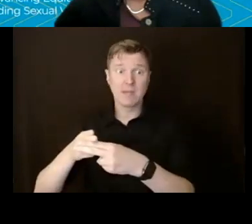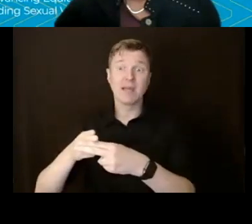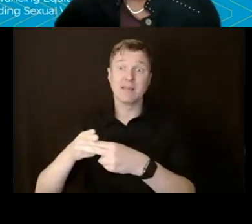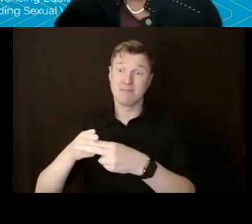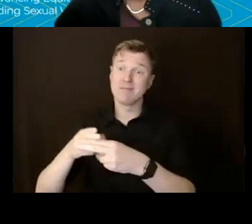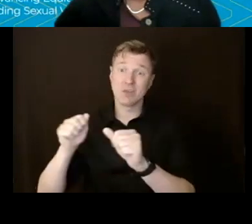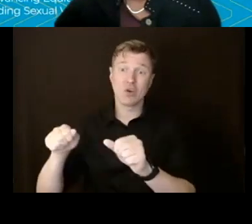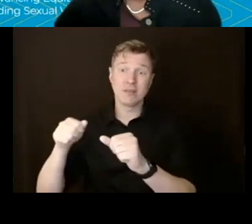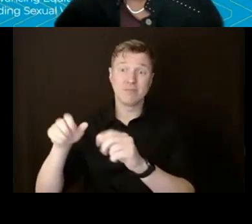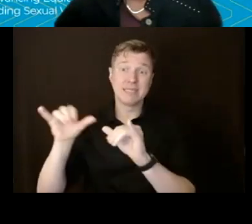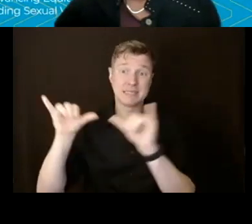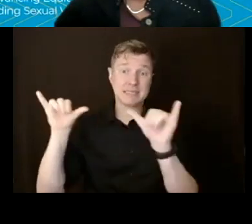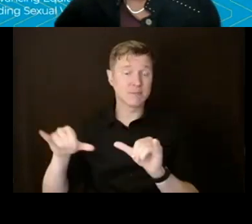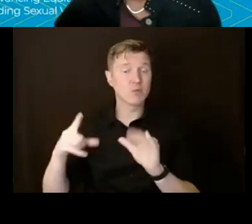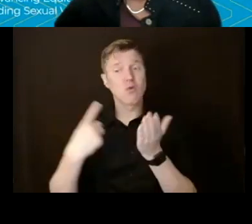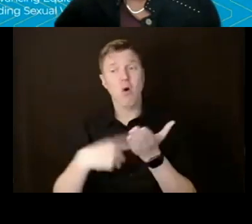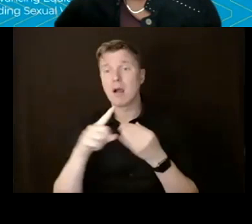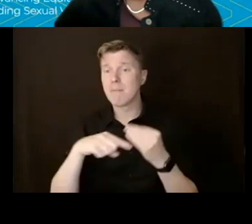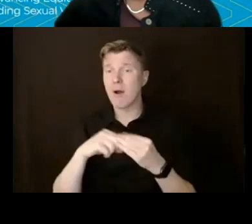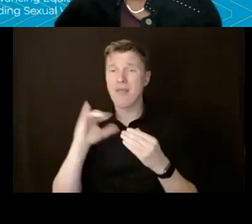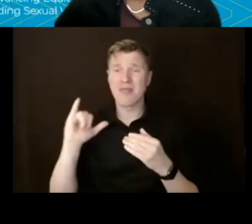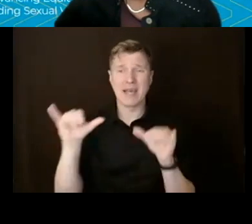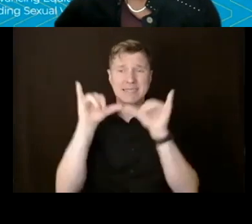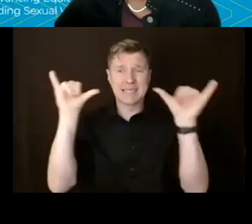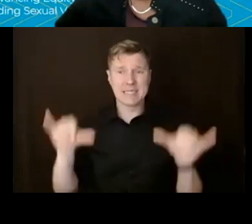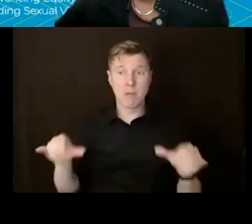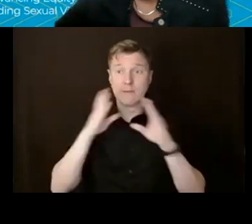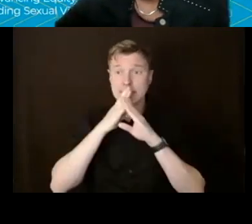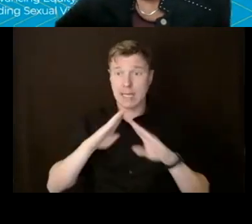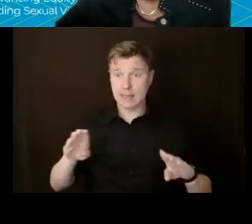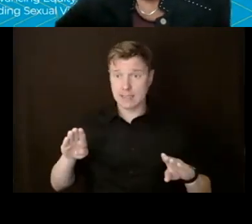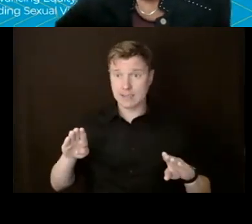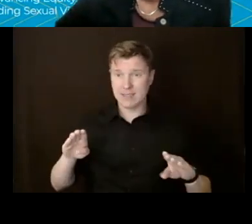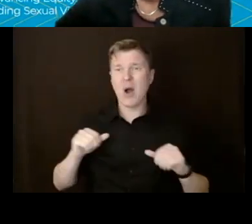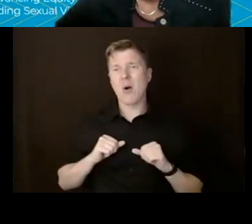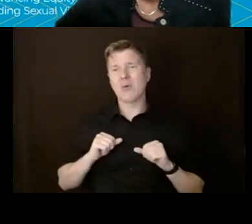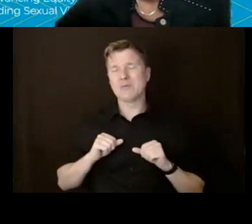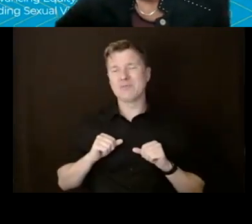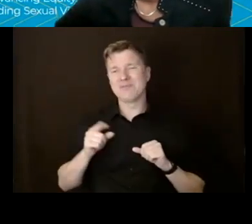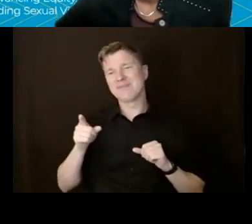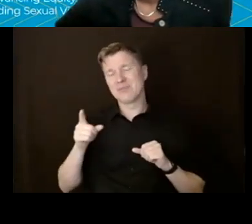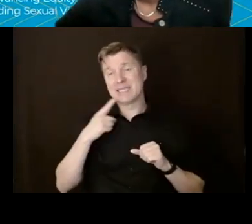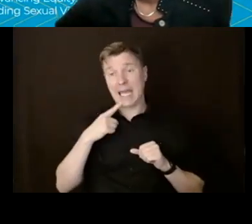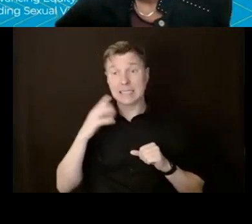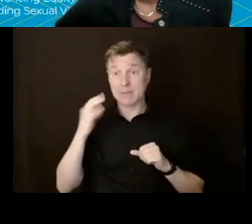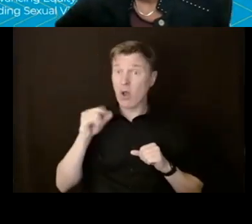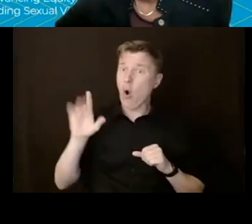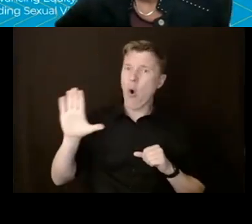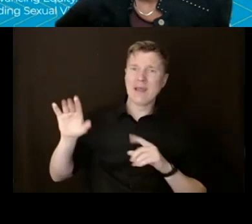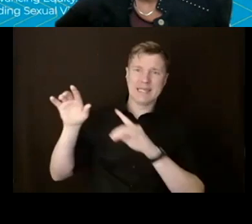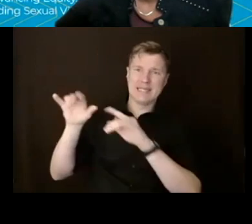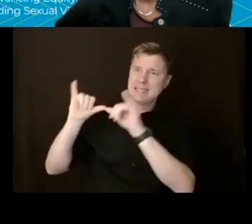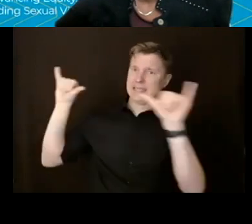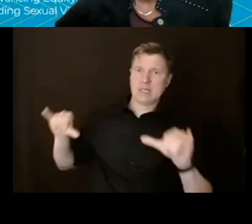right? So we talk about like the system of silence. We'll say, oh, it's because of the systems of